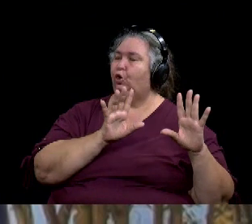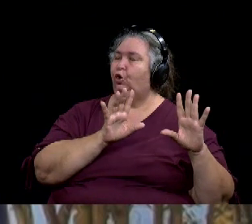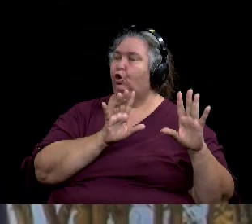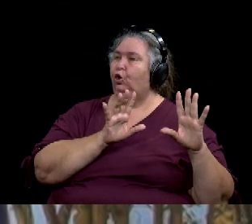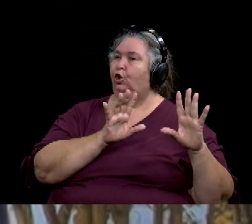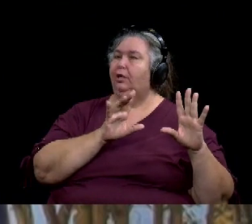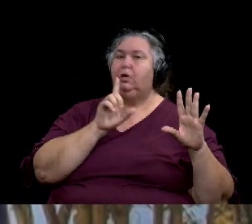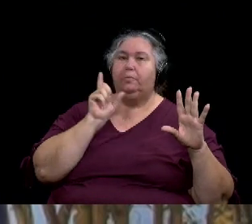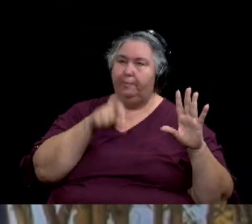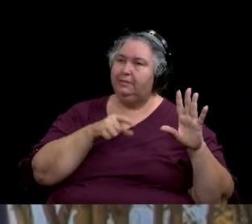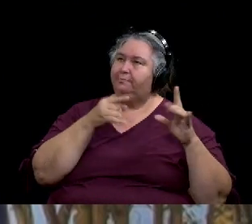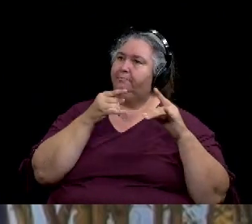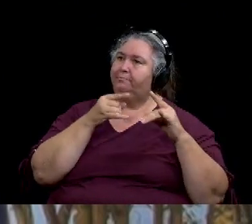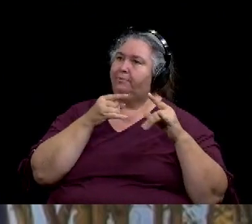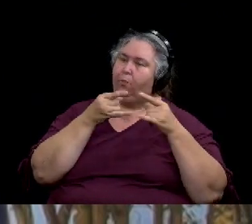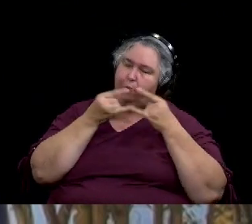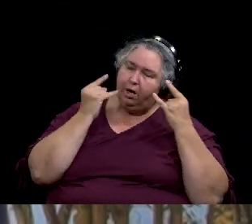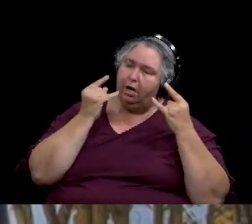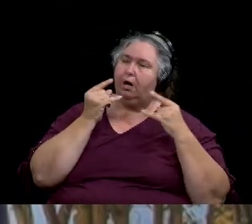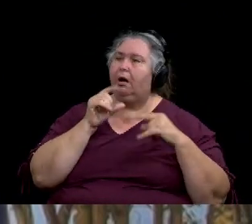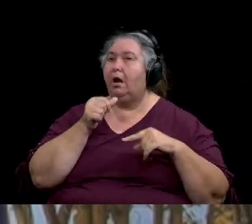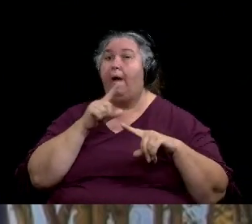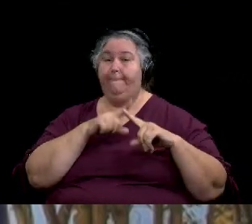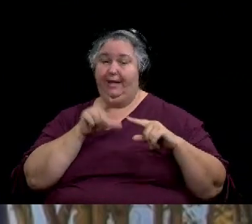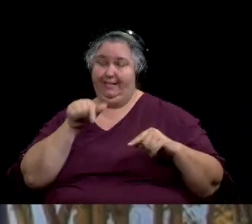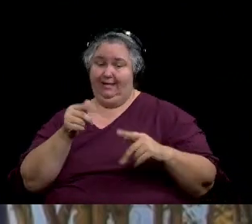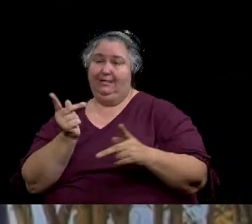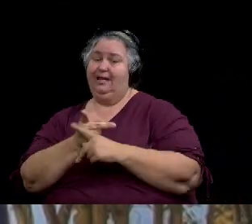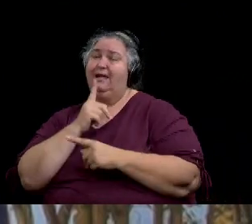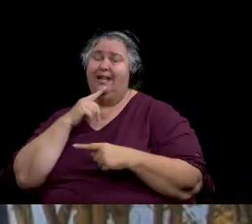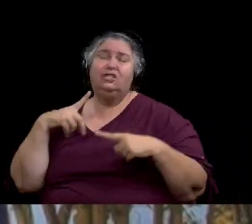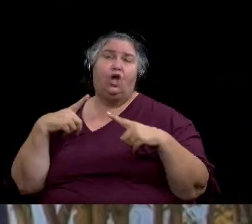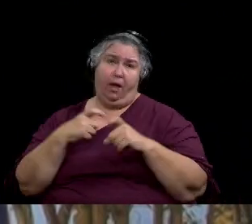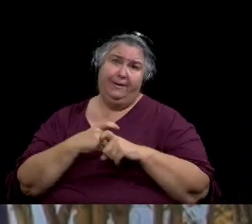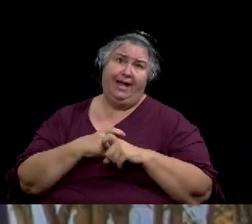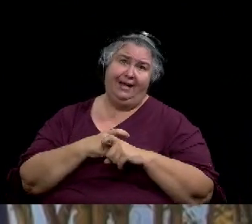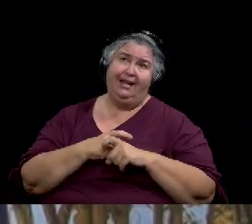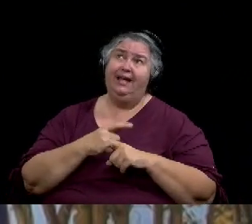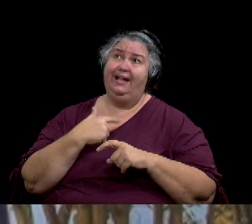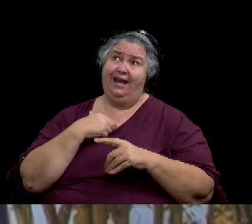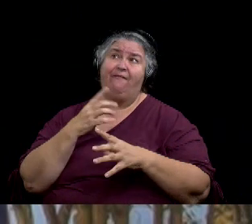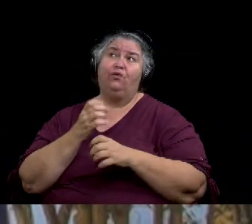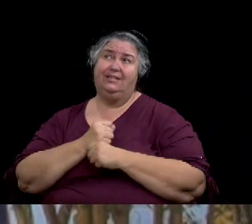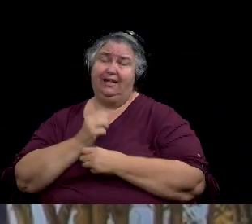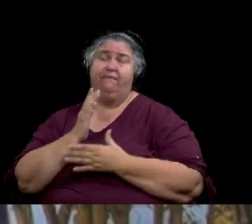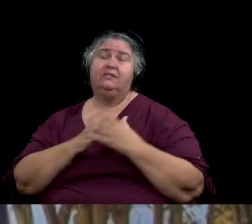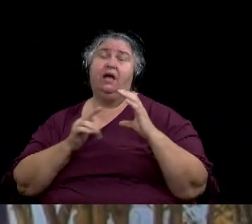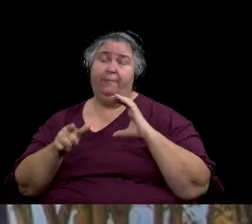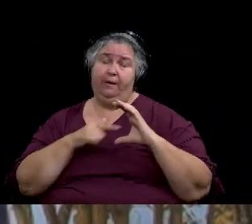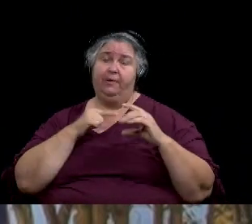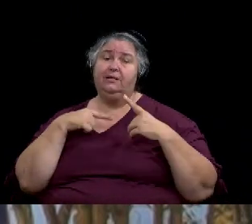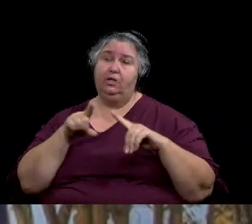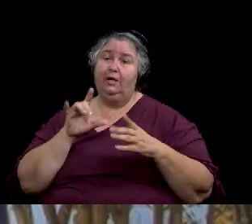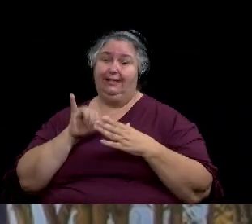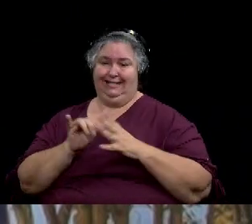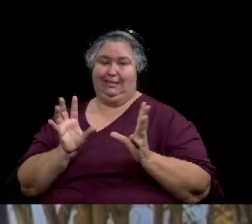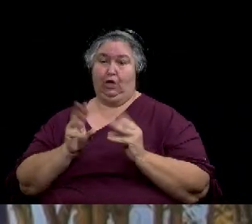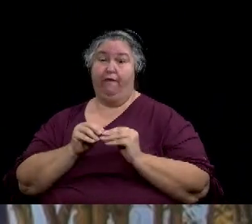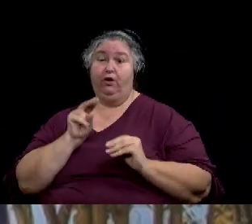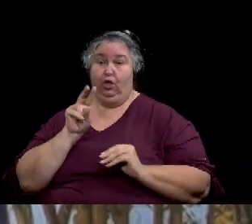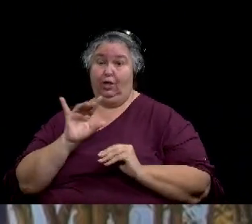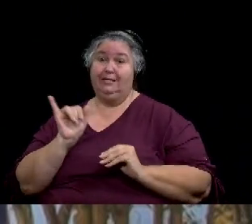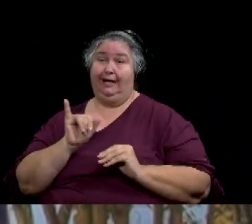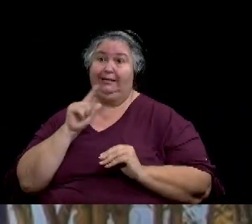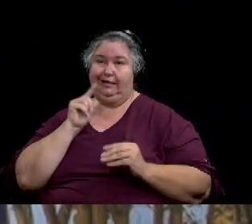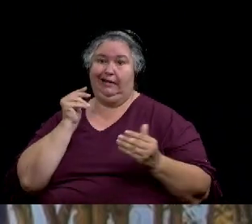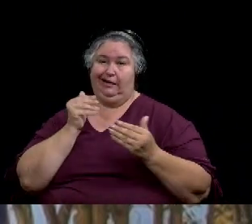wearing a mask or not. This calculation is fairly complicated, and I have received a couple of emails during this press conference. It looks like they're getting